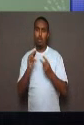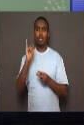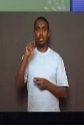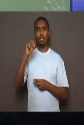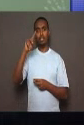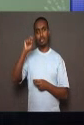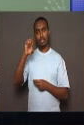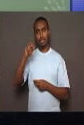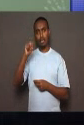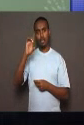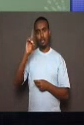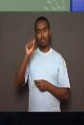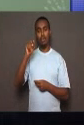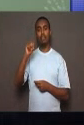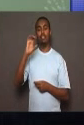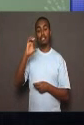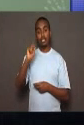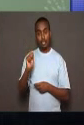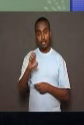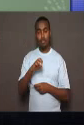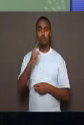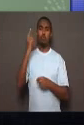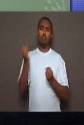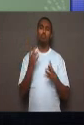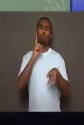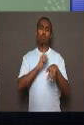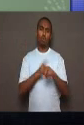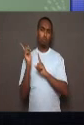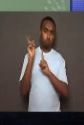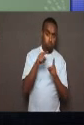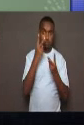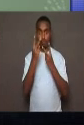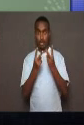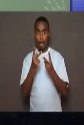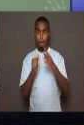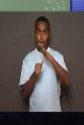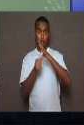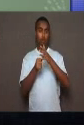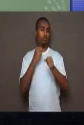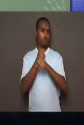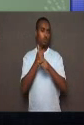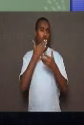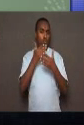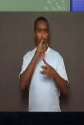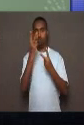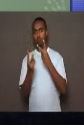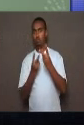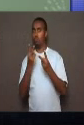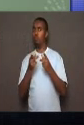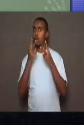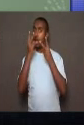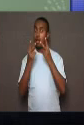superintendents, who look after many schools at once and make sure that the principals are doing their jobs